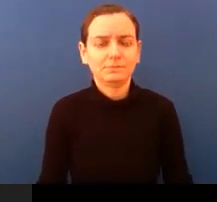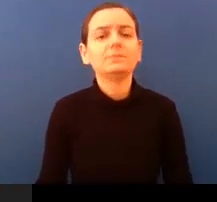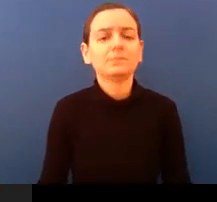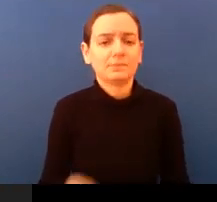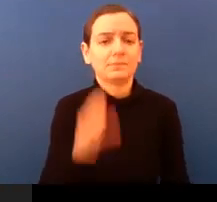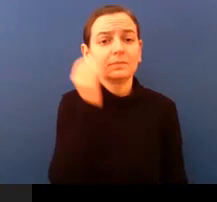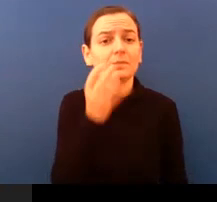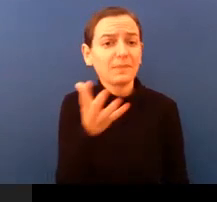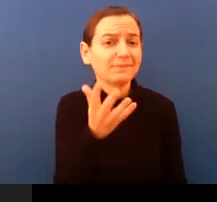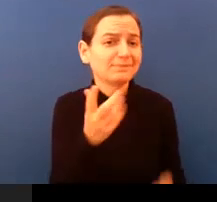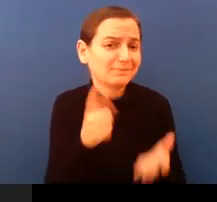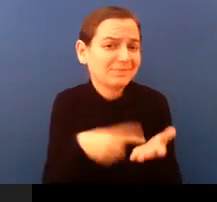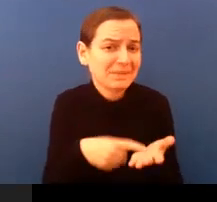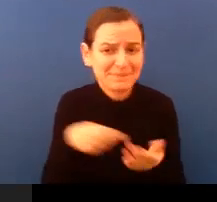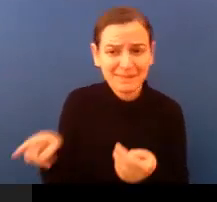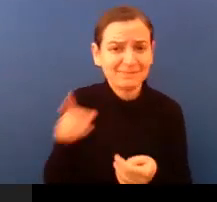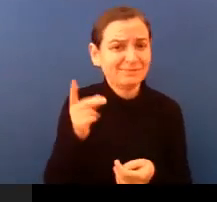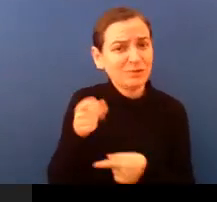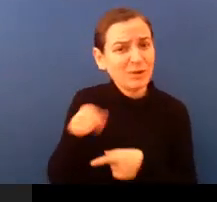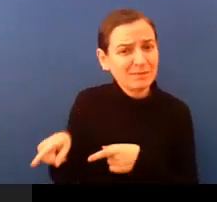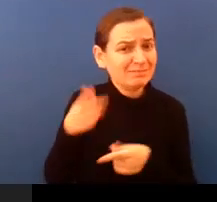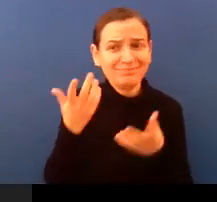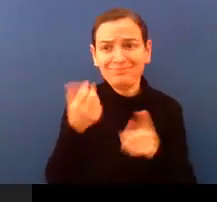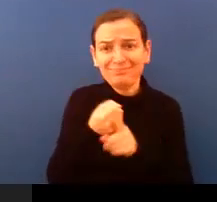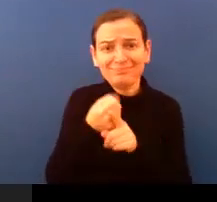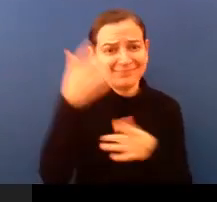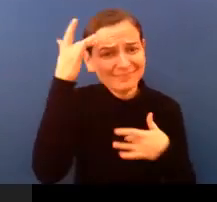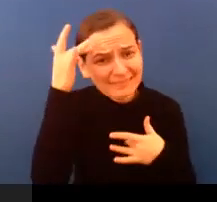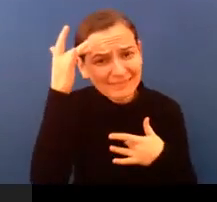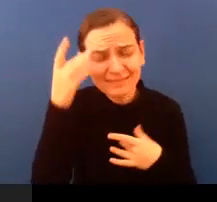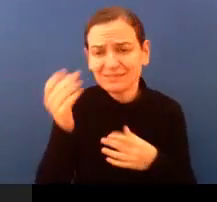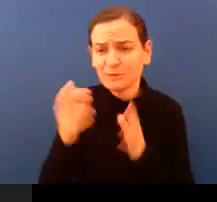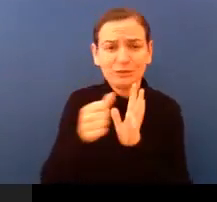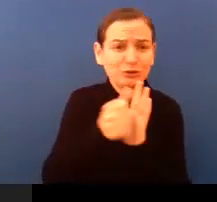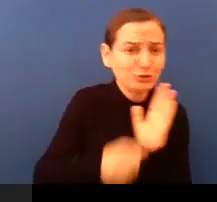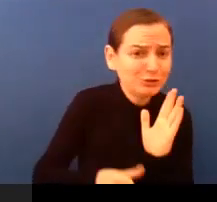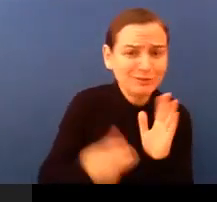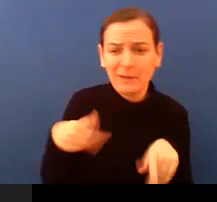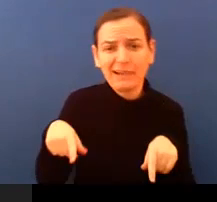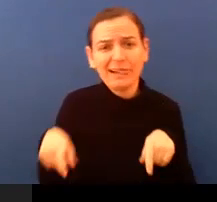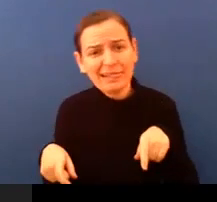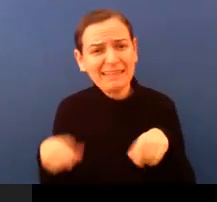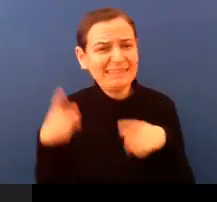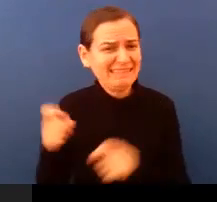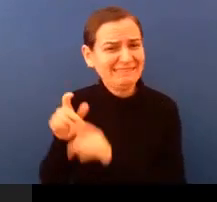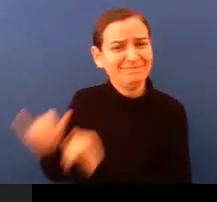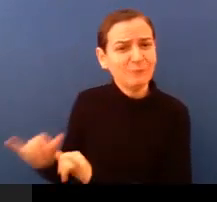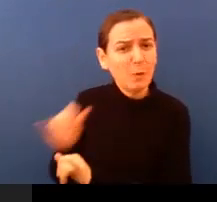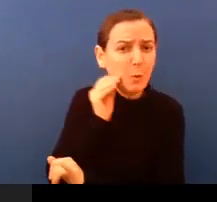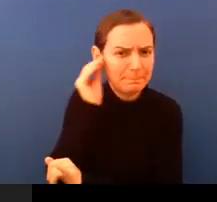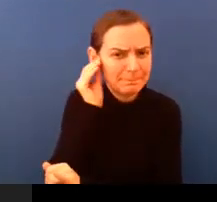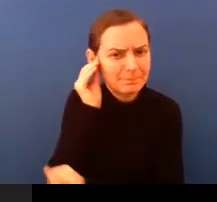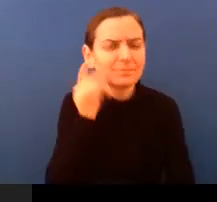And again, you have to think about the decision when to use a cane, when to use your dog or not to use your dog as your mobility device.